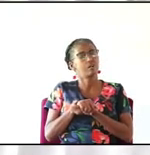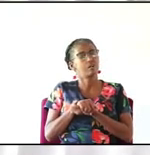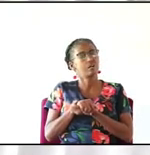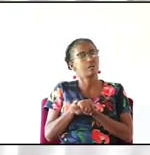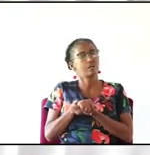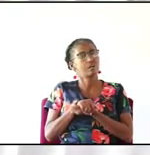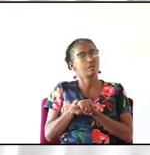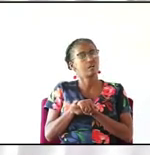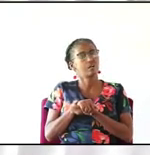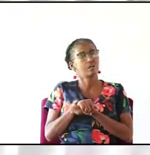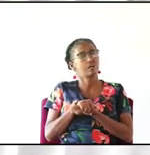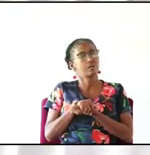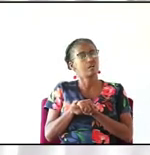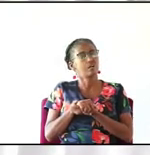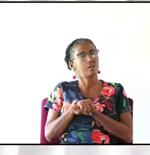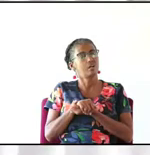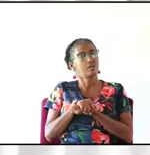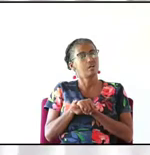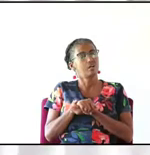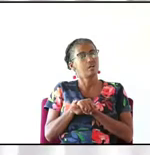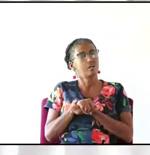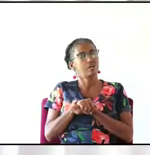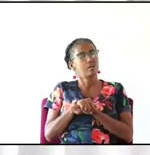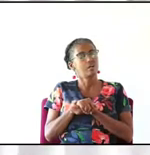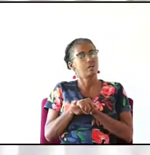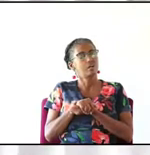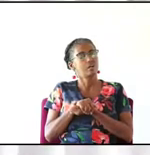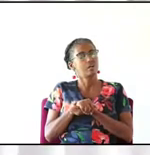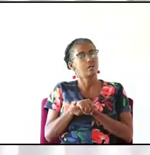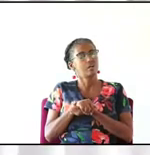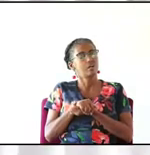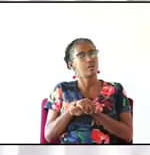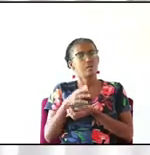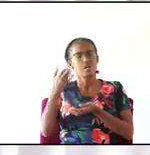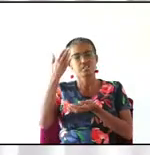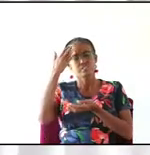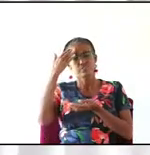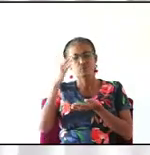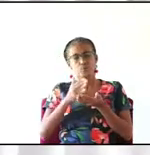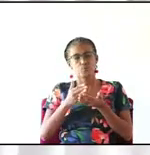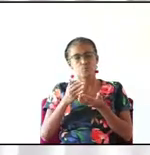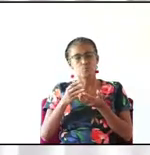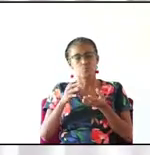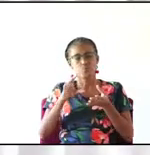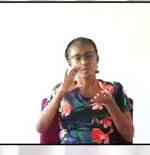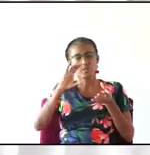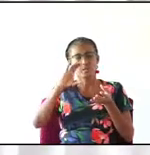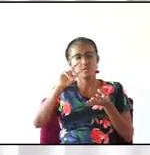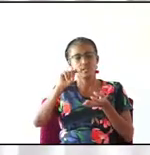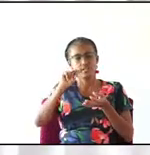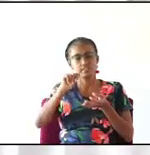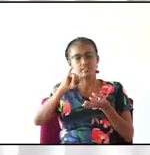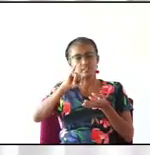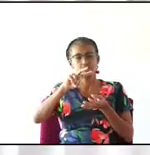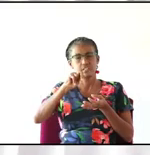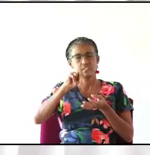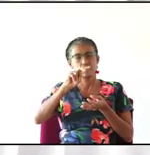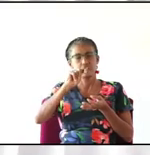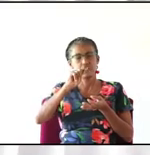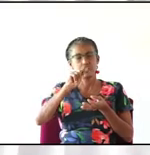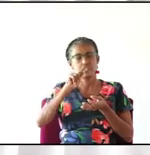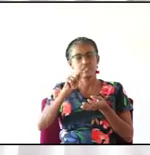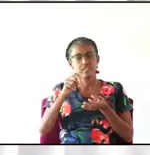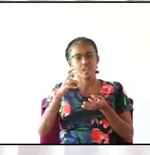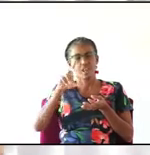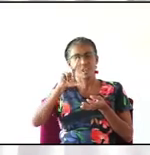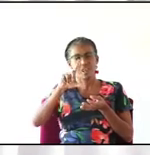thing that come at the top, where you light it, and you would fill it with kerosene. But the thing about a tinny lamp, it gave you light, but it gave you light in a